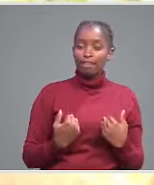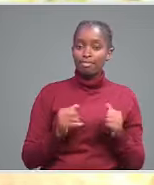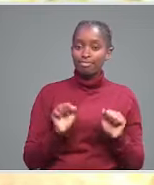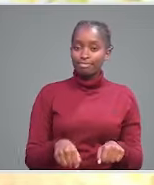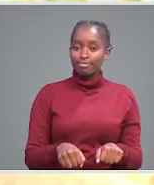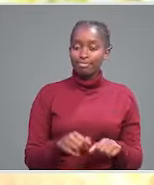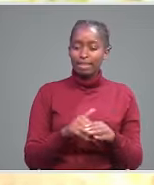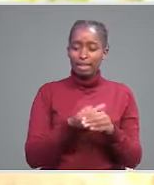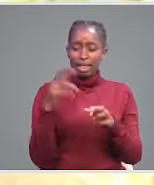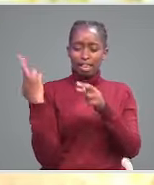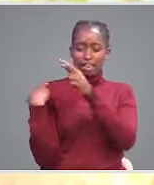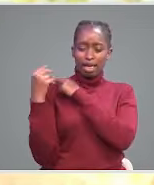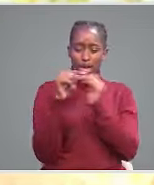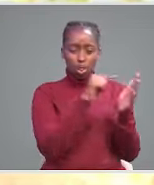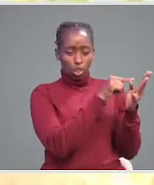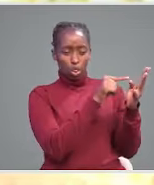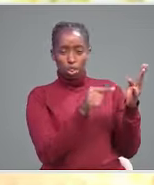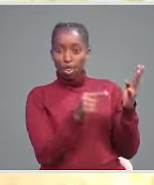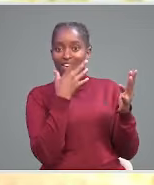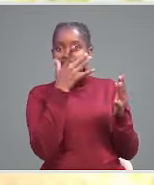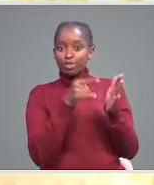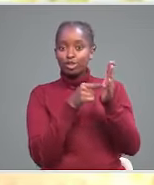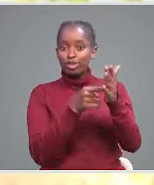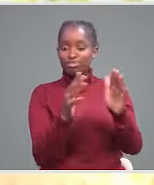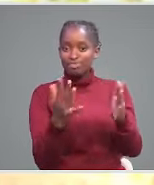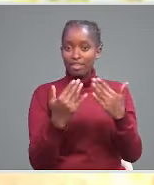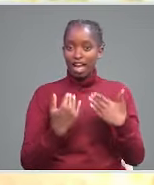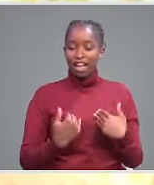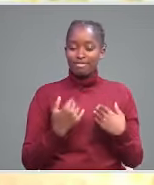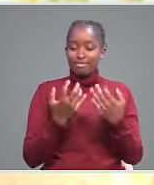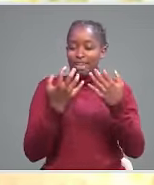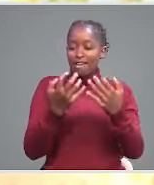these roles, he has demonstrated exceptional dedication